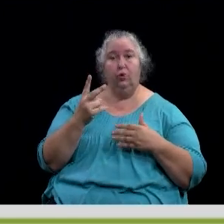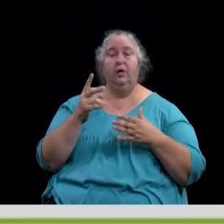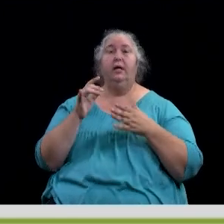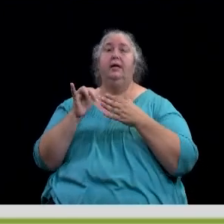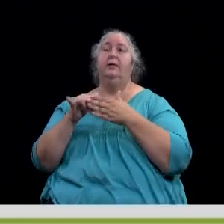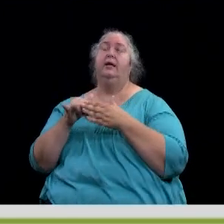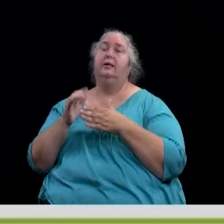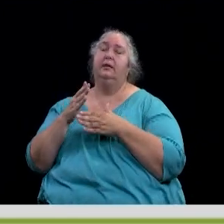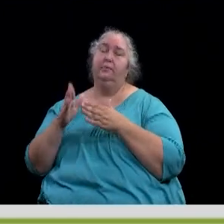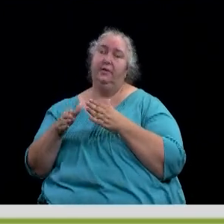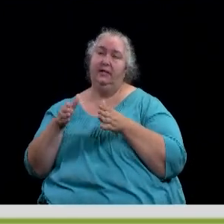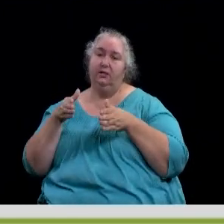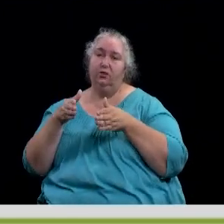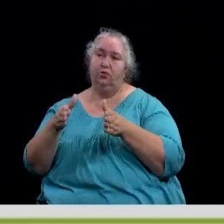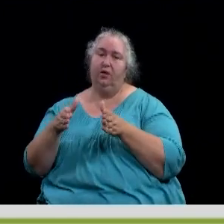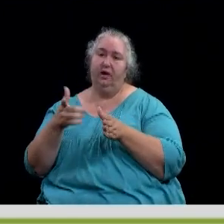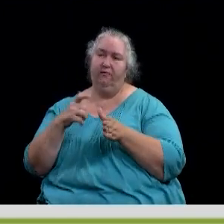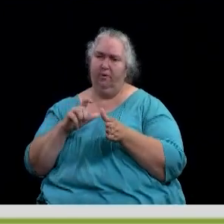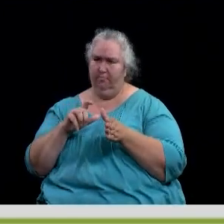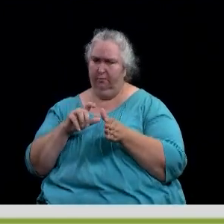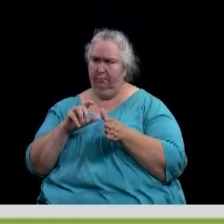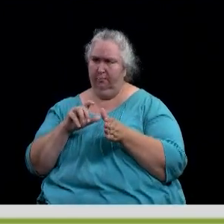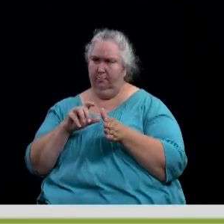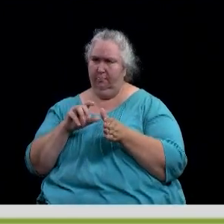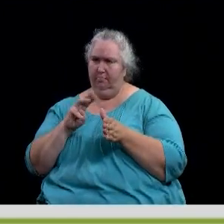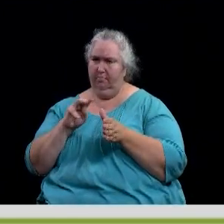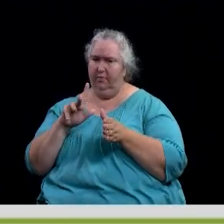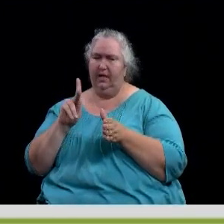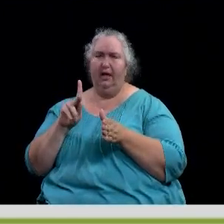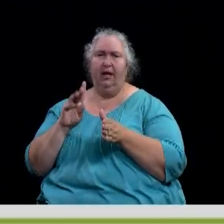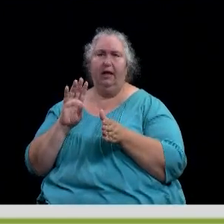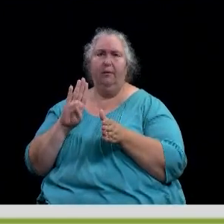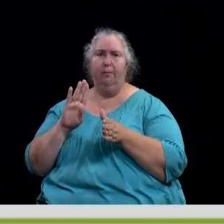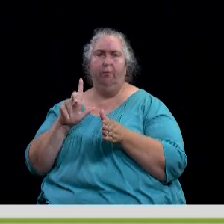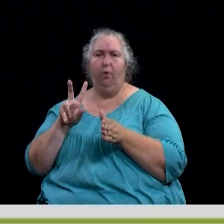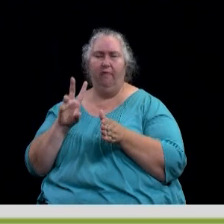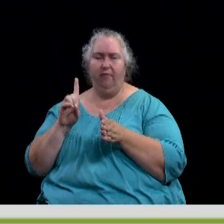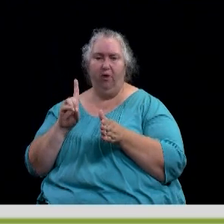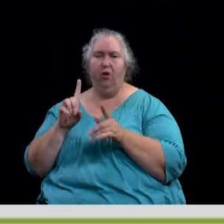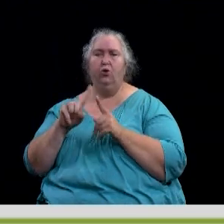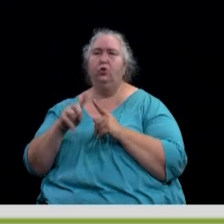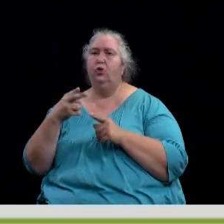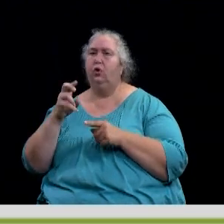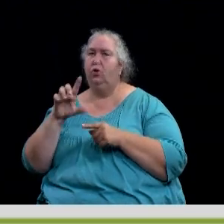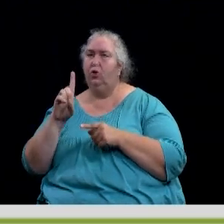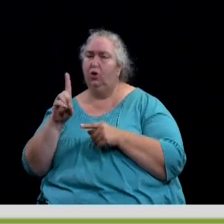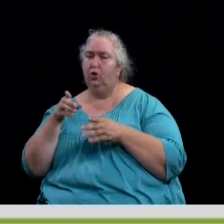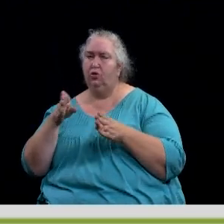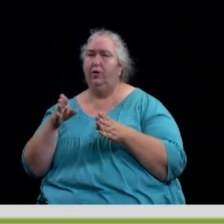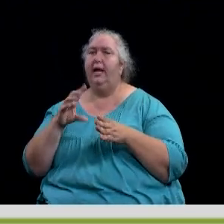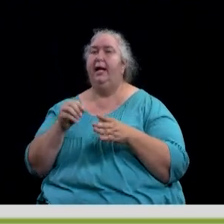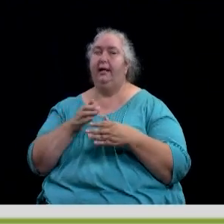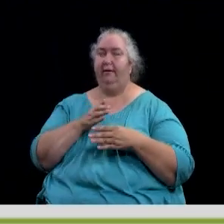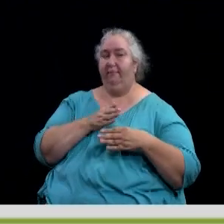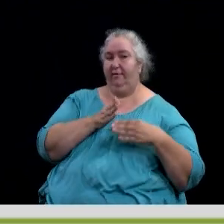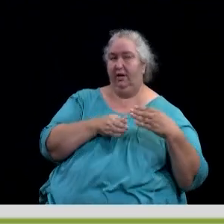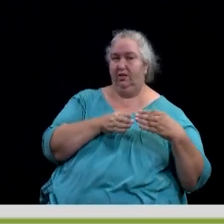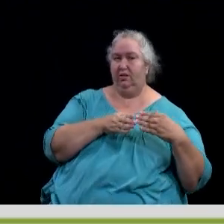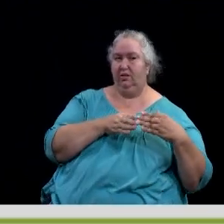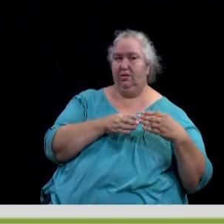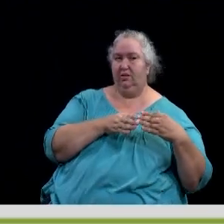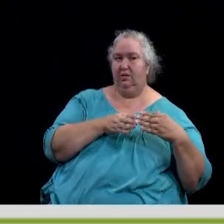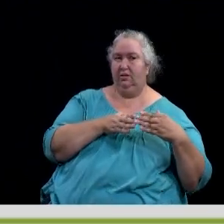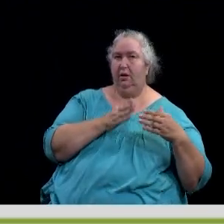Hood Street. It also overlaps Phase 1 work by completing valued pedestrian and lighting enhancements towards Clifton